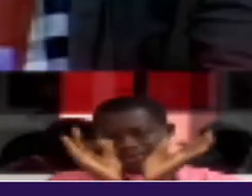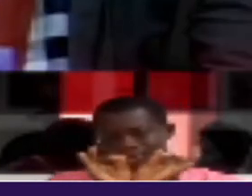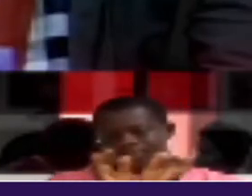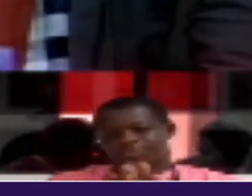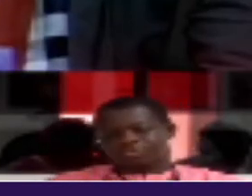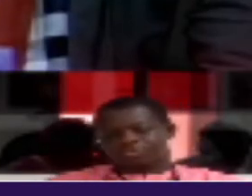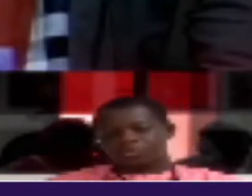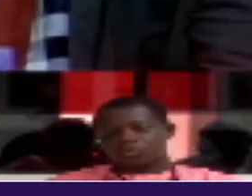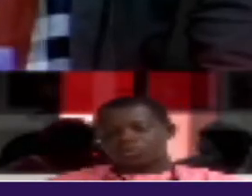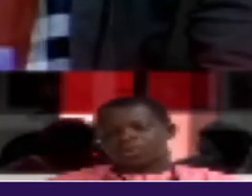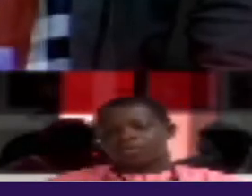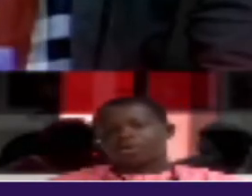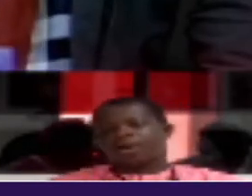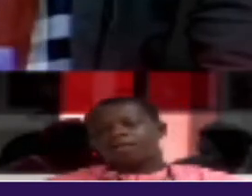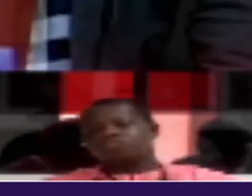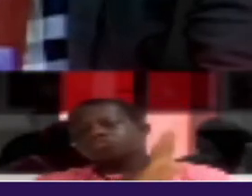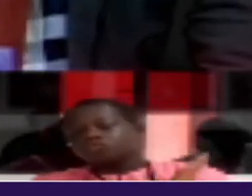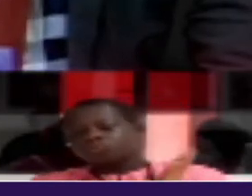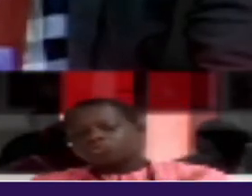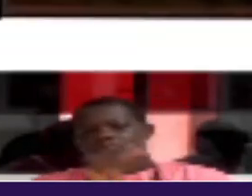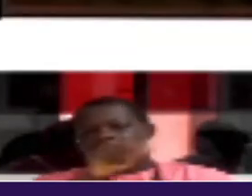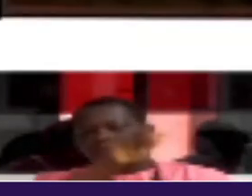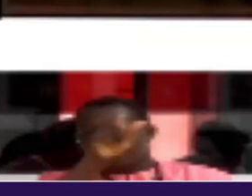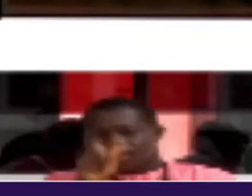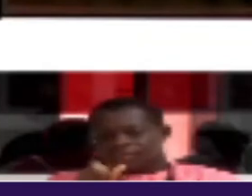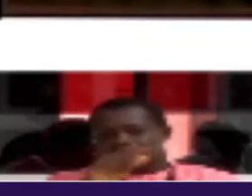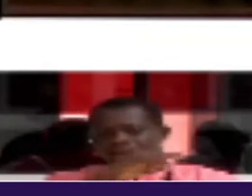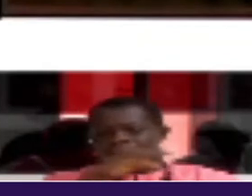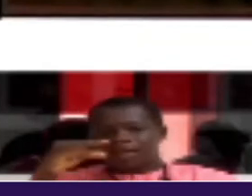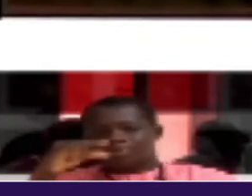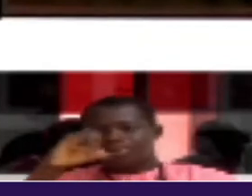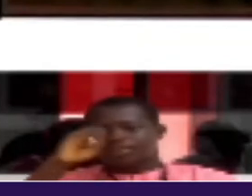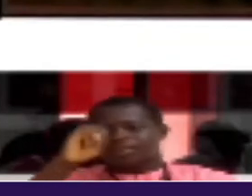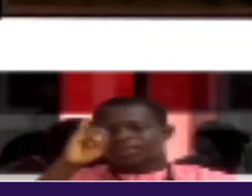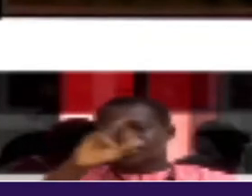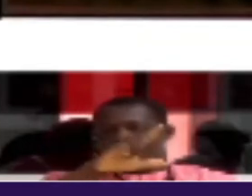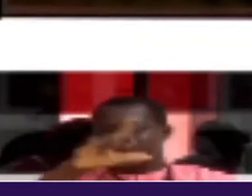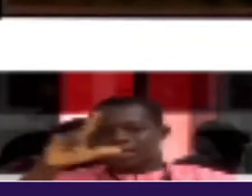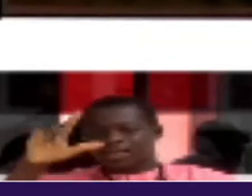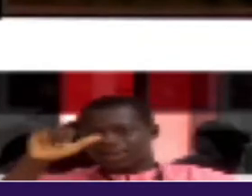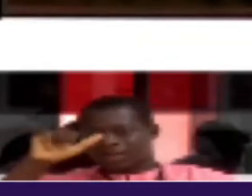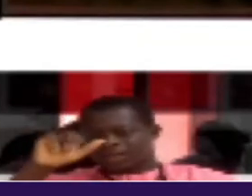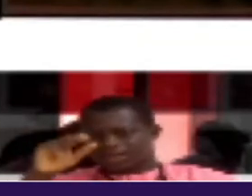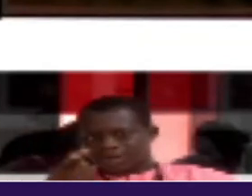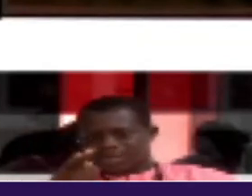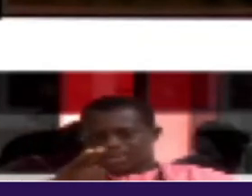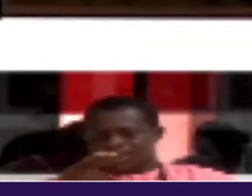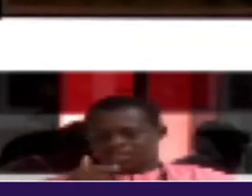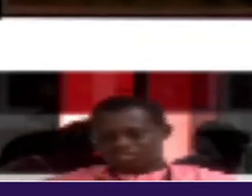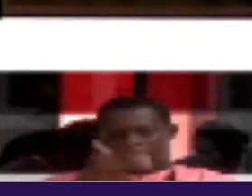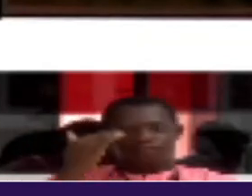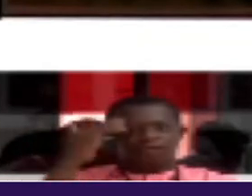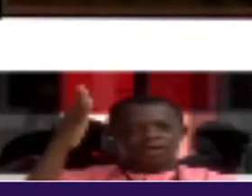And there's a man, I don't know, somebody who's called Sila. He was a signaler, but now he left the army. Sila. Sila, I forget the